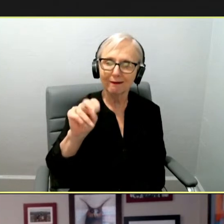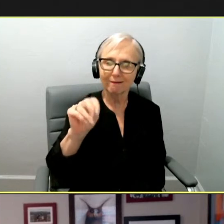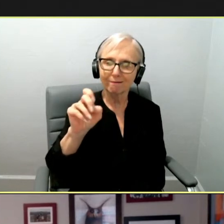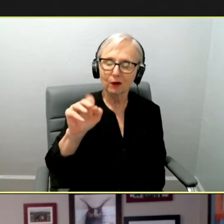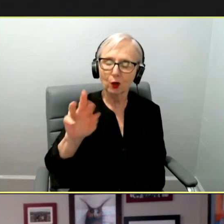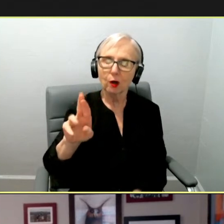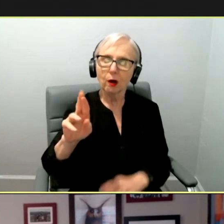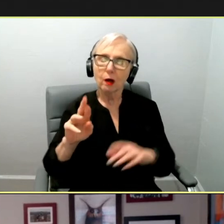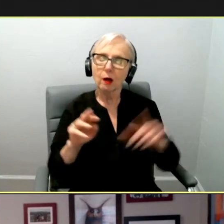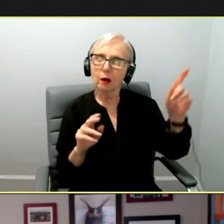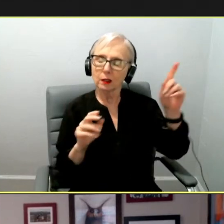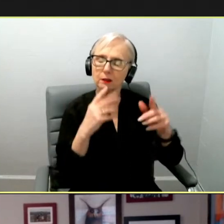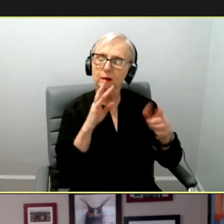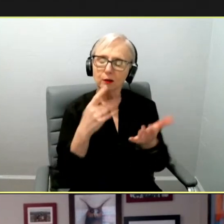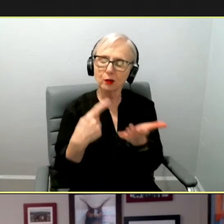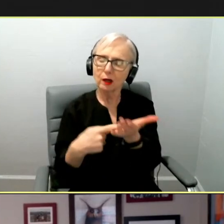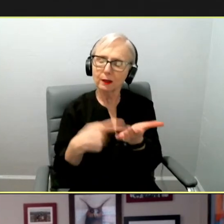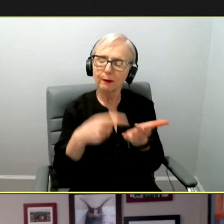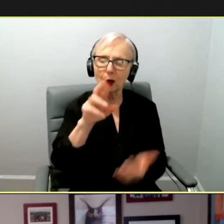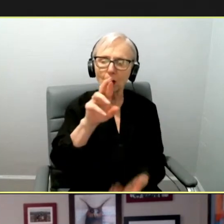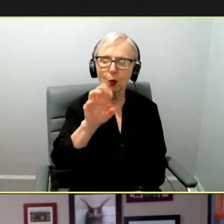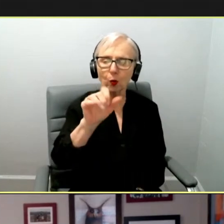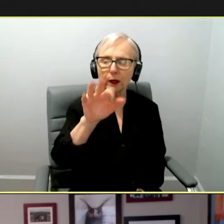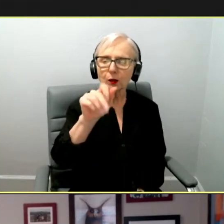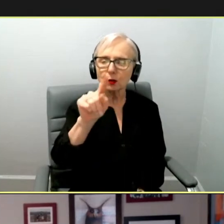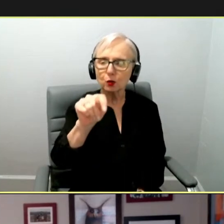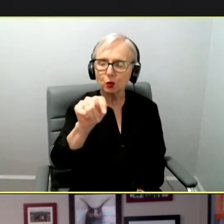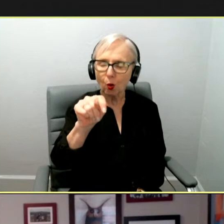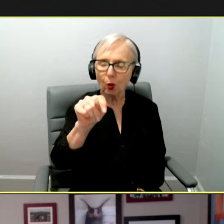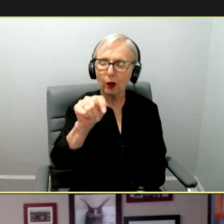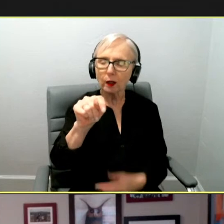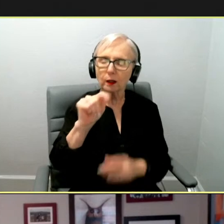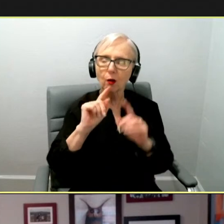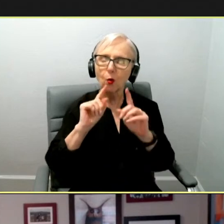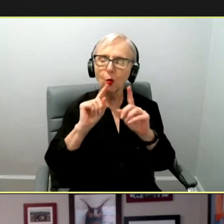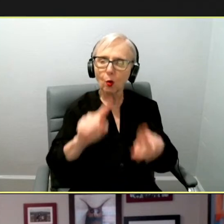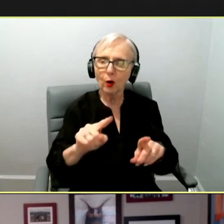County has put in place some mandatory indoor mask order today.